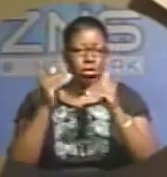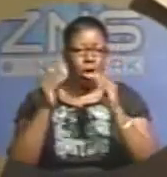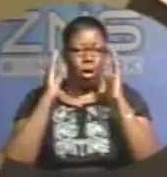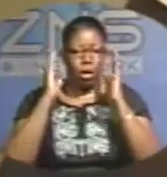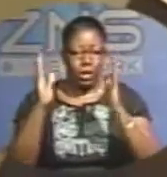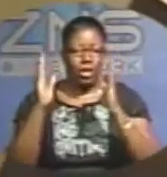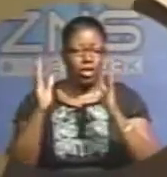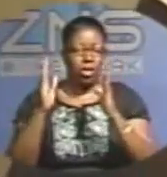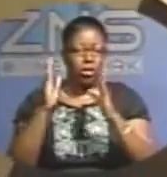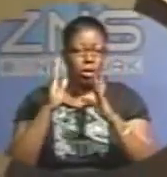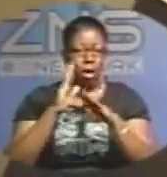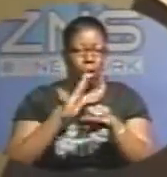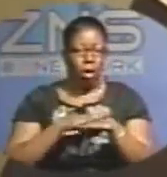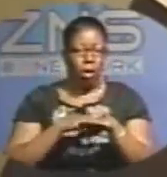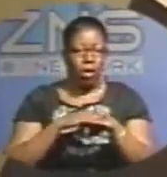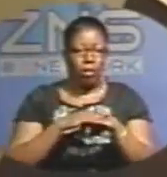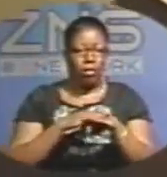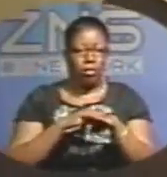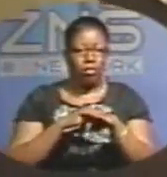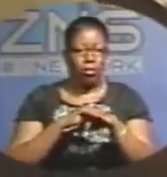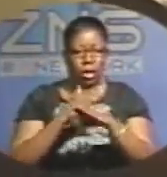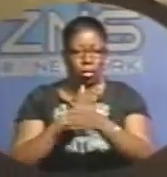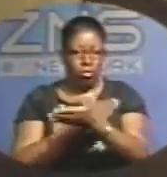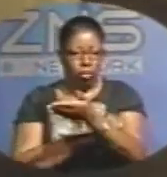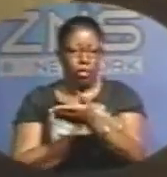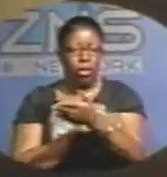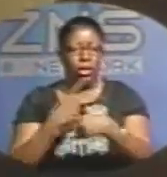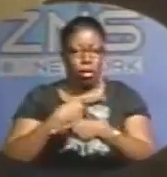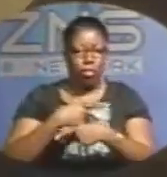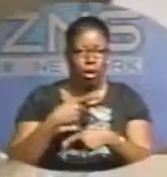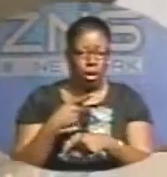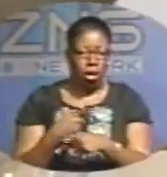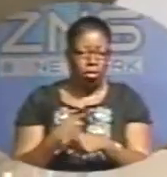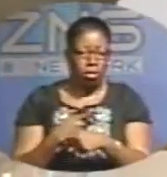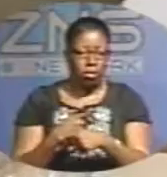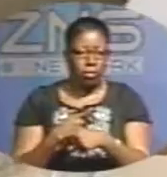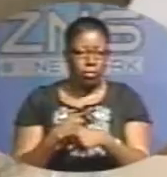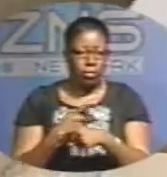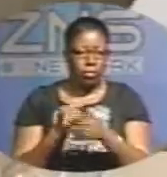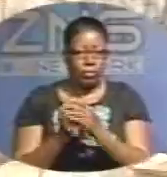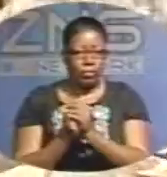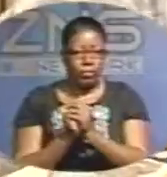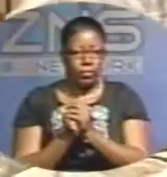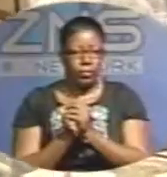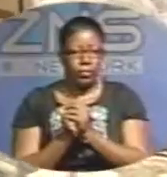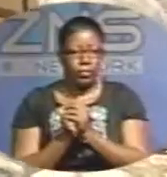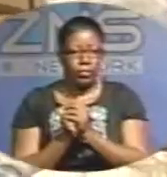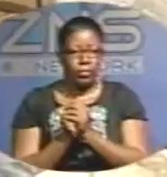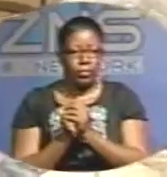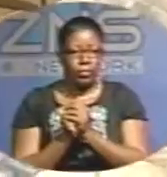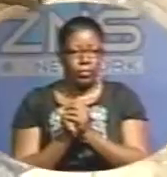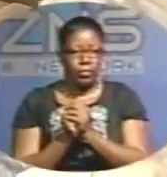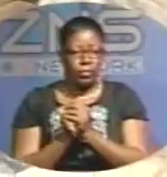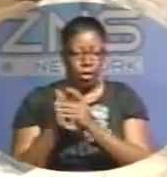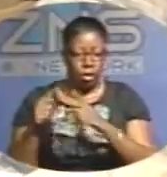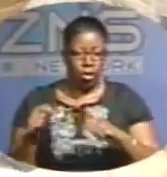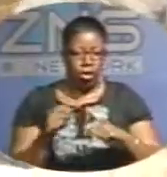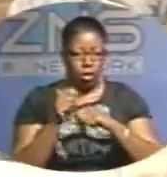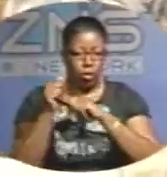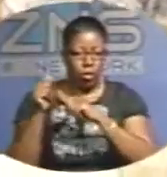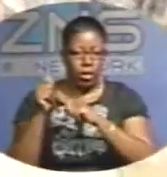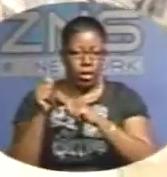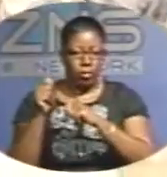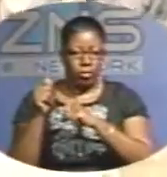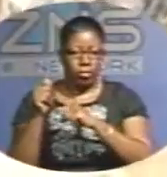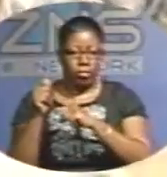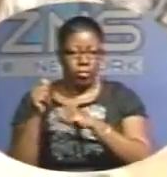on enhancing the product. To reclaim the Bahamas' position as the premier warm weather destination in the Caribbean, the tourism minister is hoping that